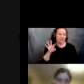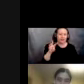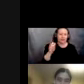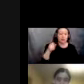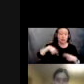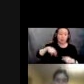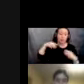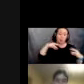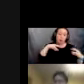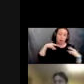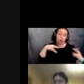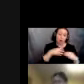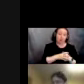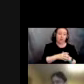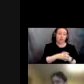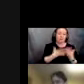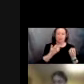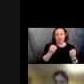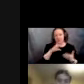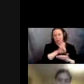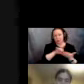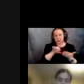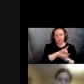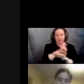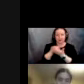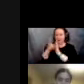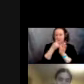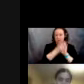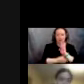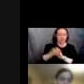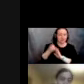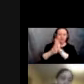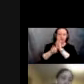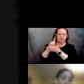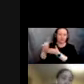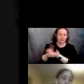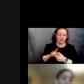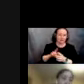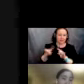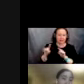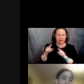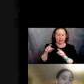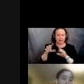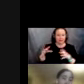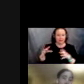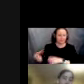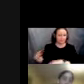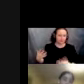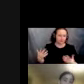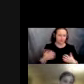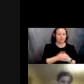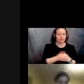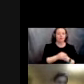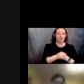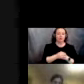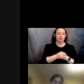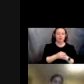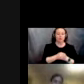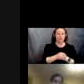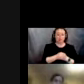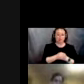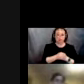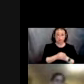And so there's a lot of discrimination all around between various populations. And so